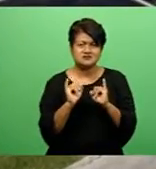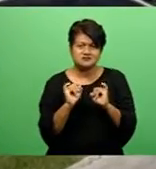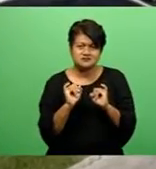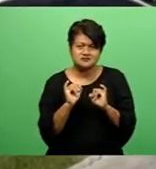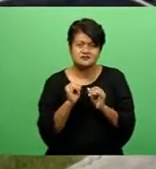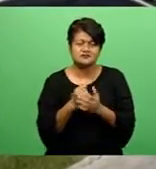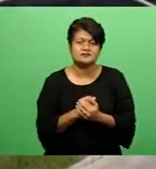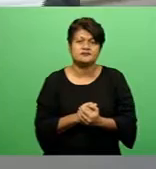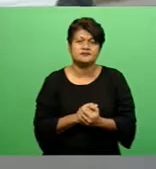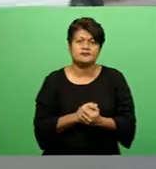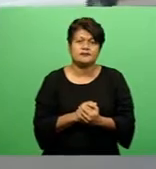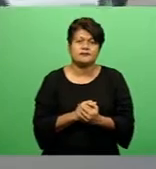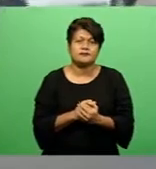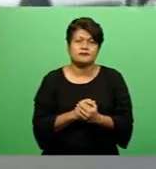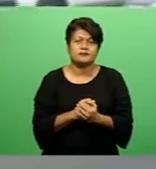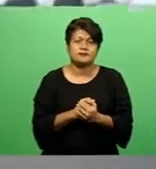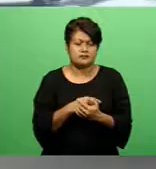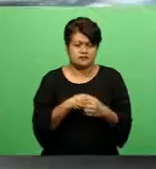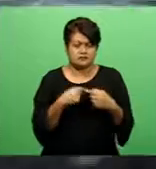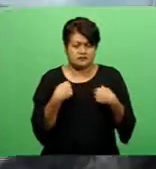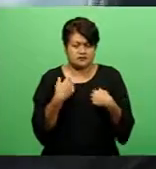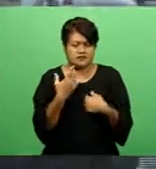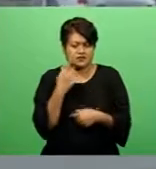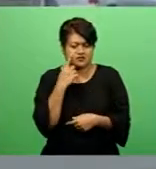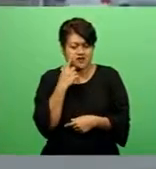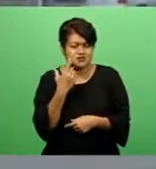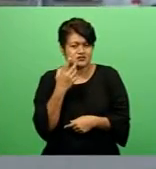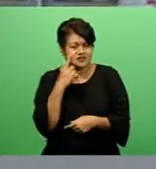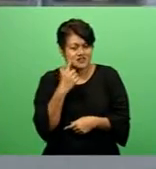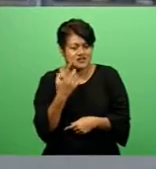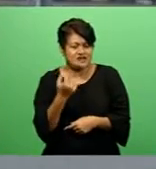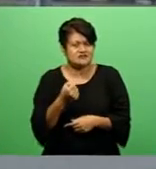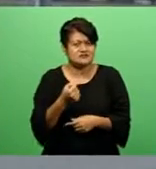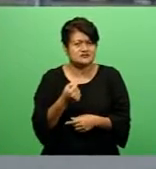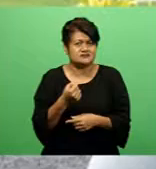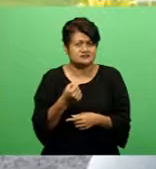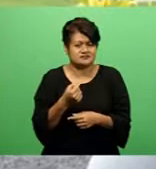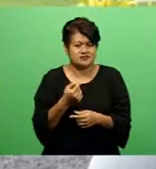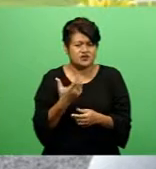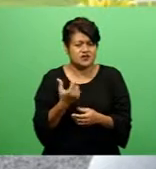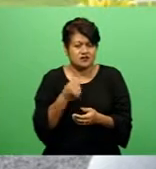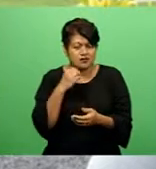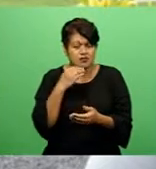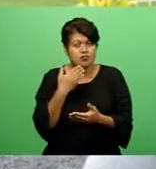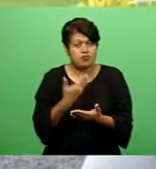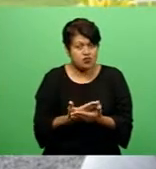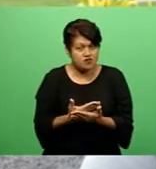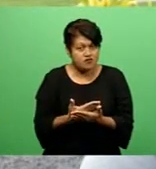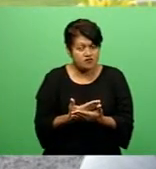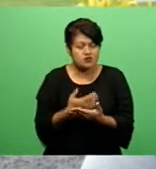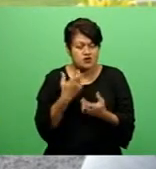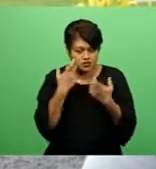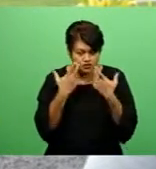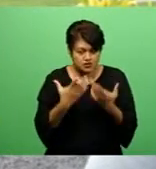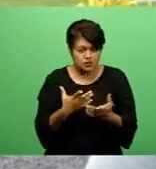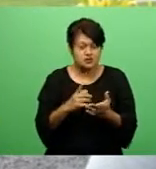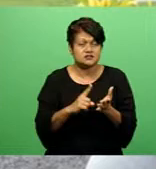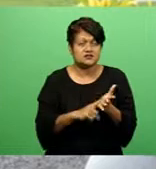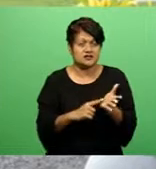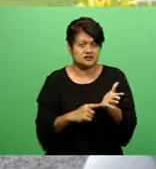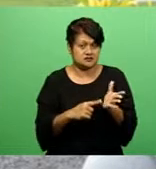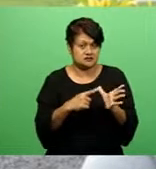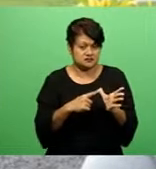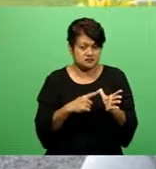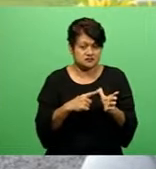are forwarding details of illegal operators with evidences. The Land Transport Authority is expected to sign